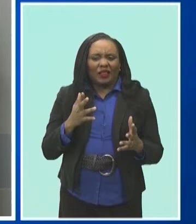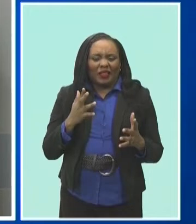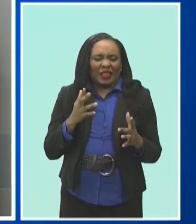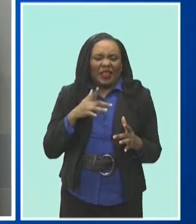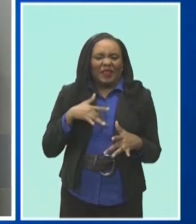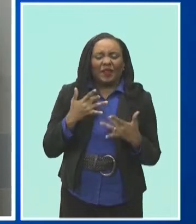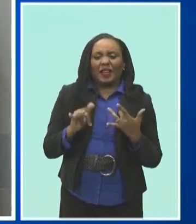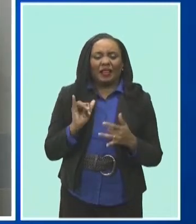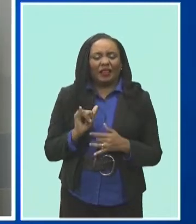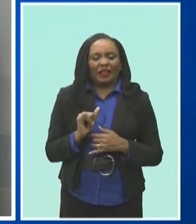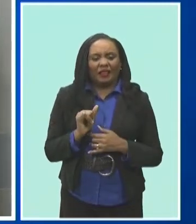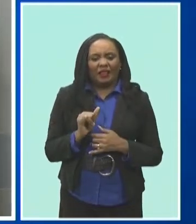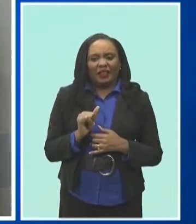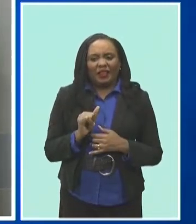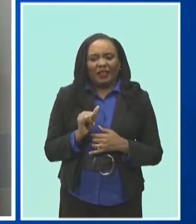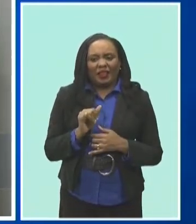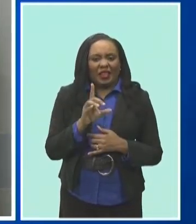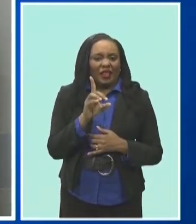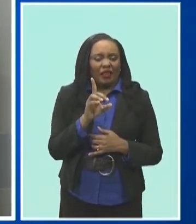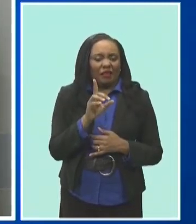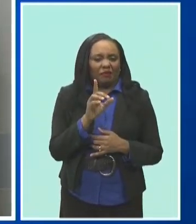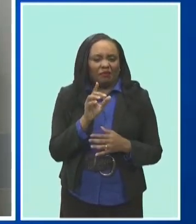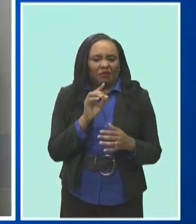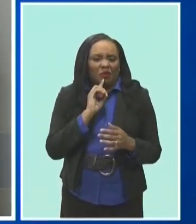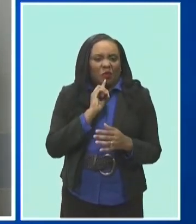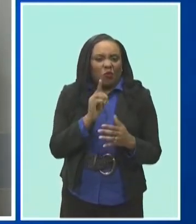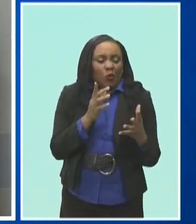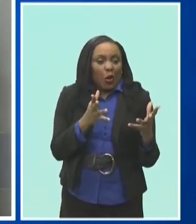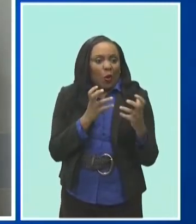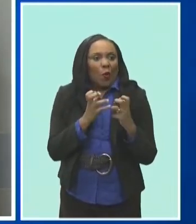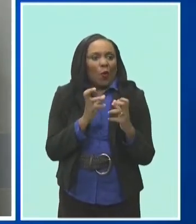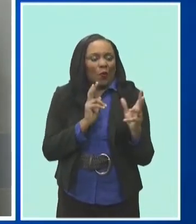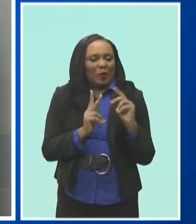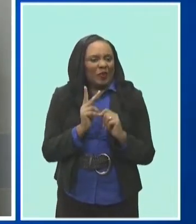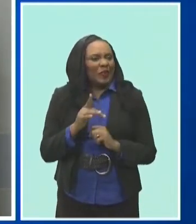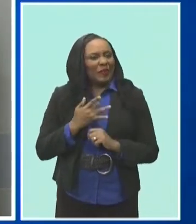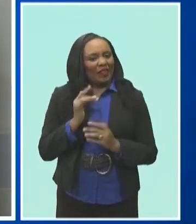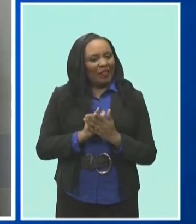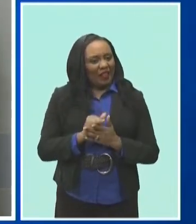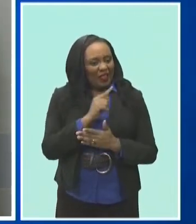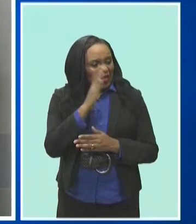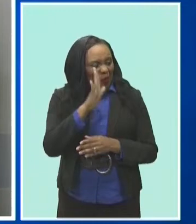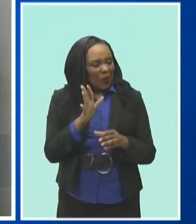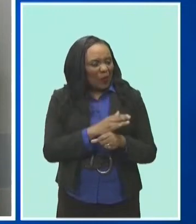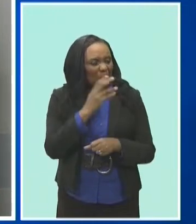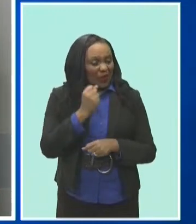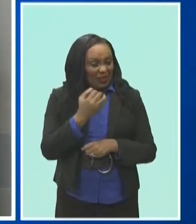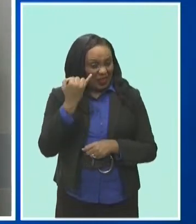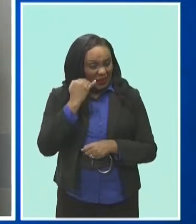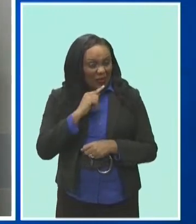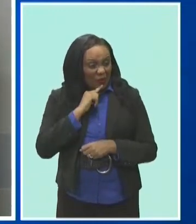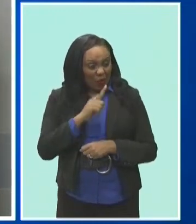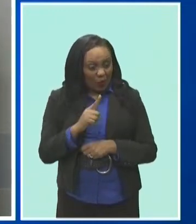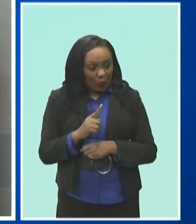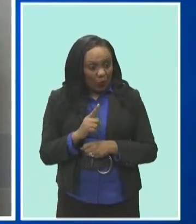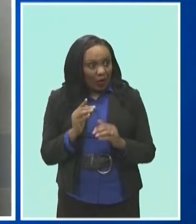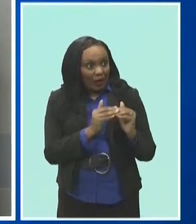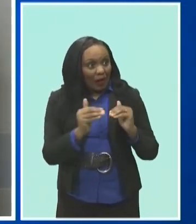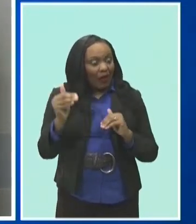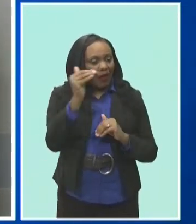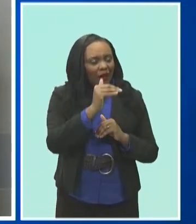If they were so confident and Granger had such a high rating and they were doing so well, why not